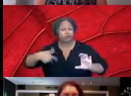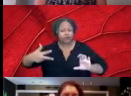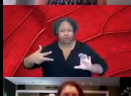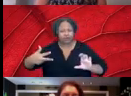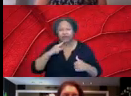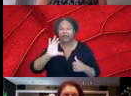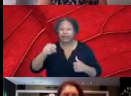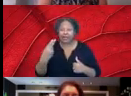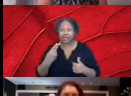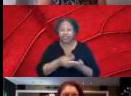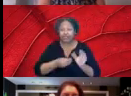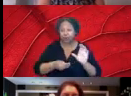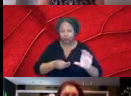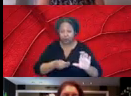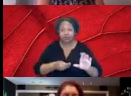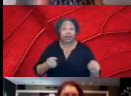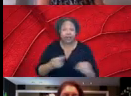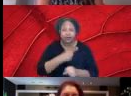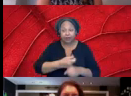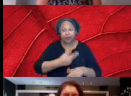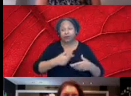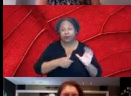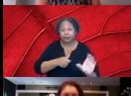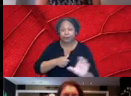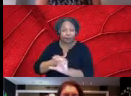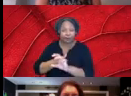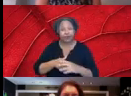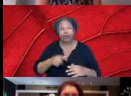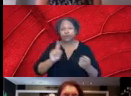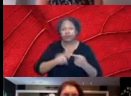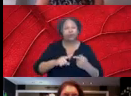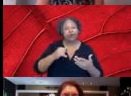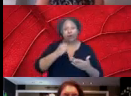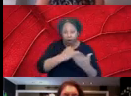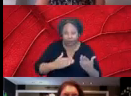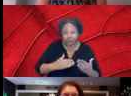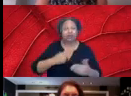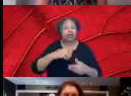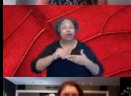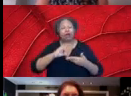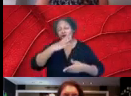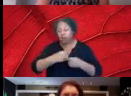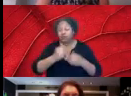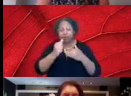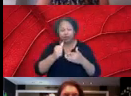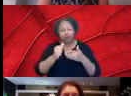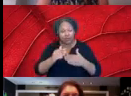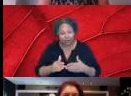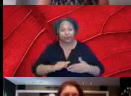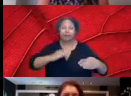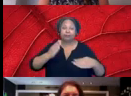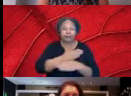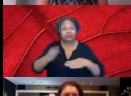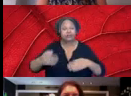awards that are presented annually to artists, cultural leaders, and businesses in recognition of artistic excellence, cultural leadership, and contribution to the